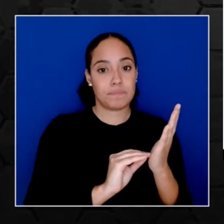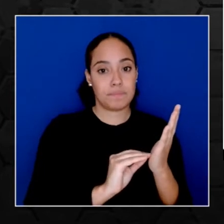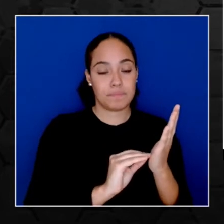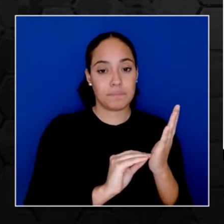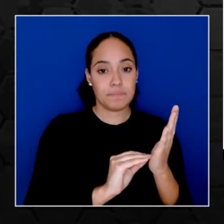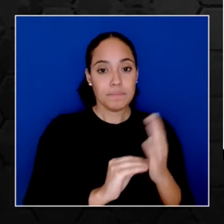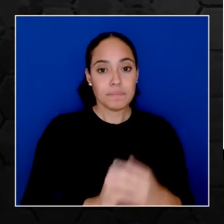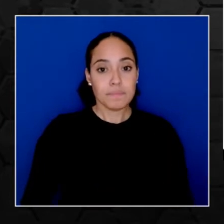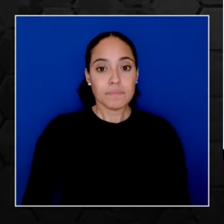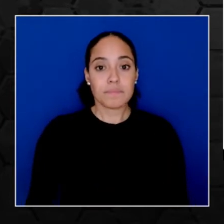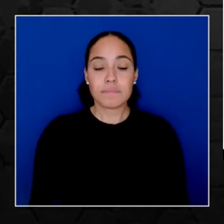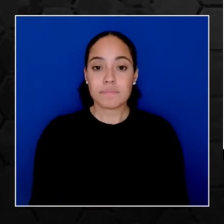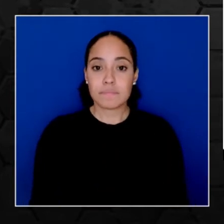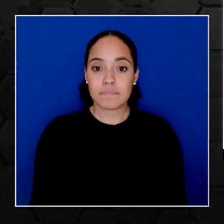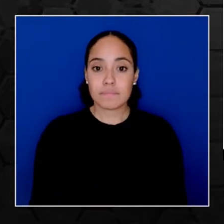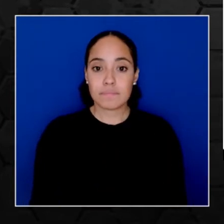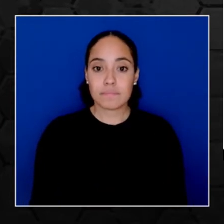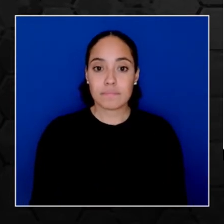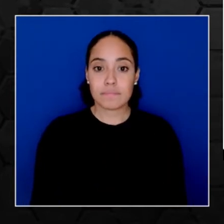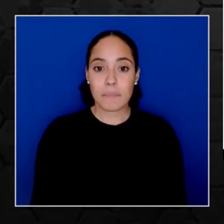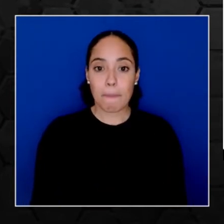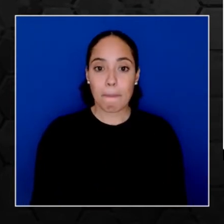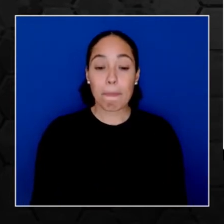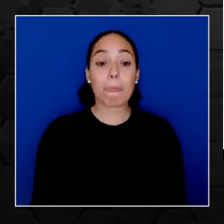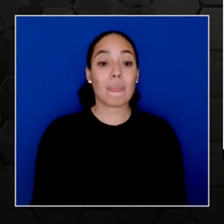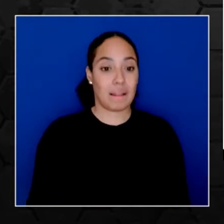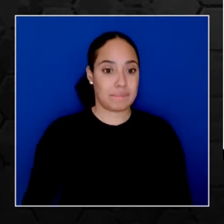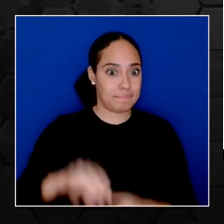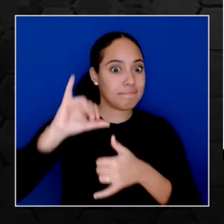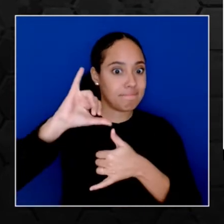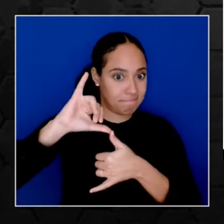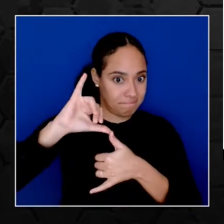height. And here I'm asking them to mention their height in